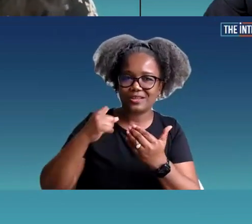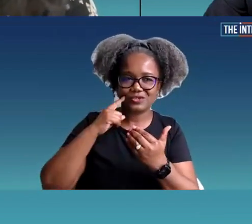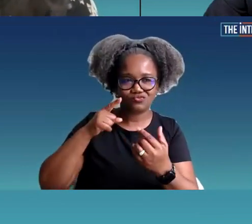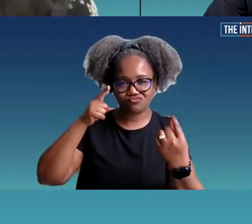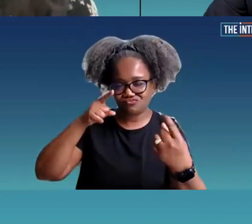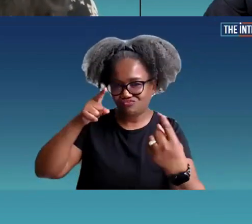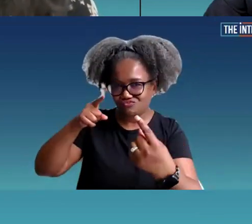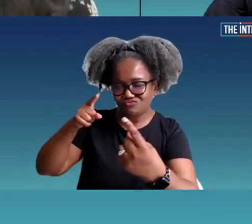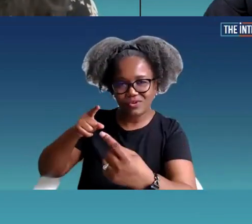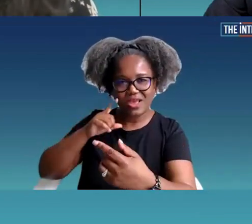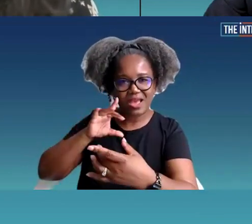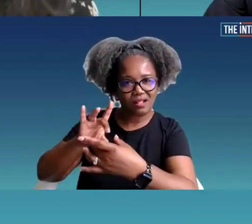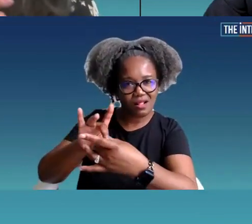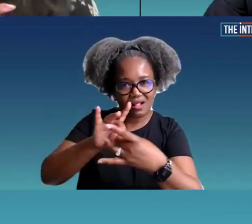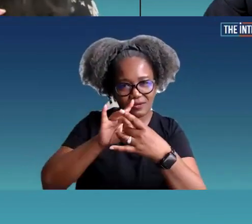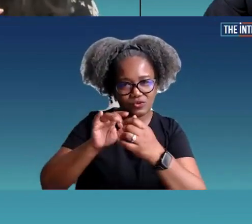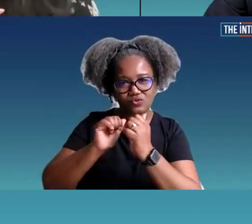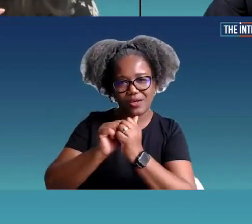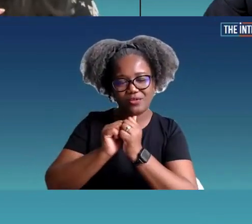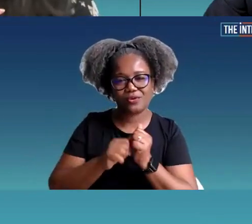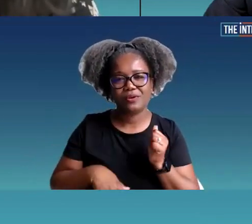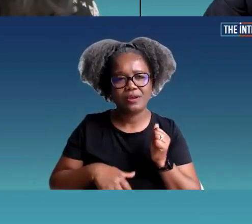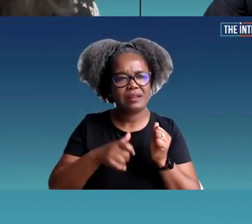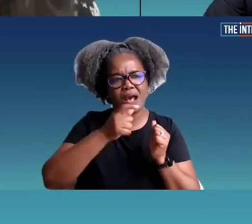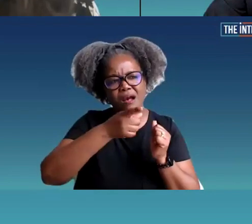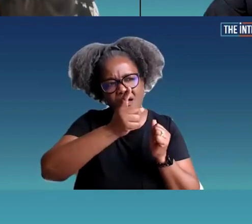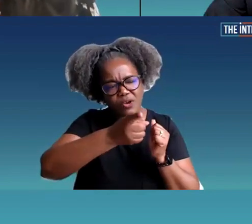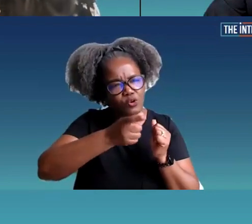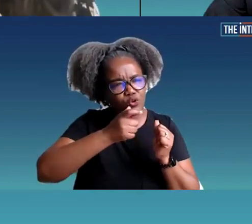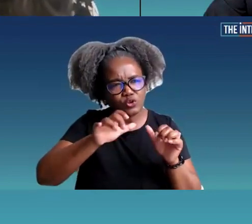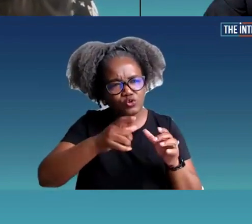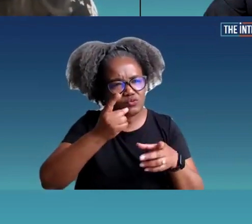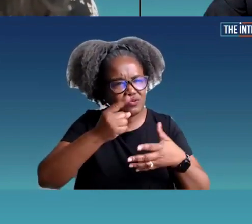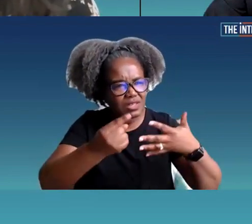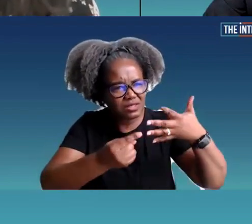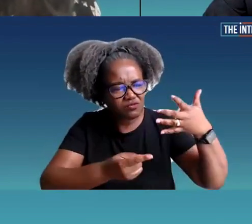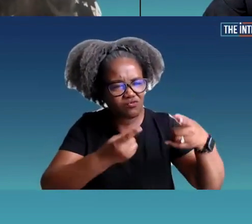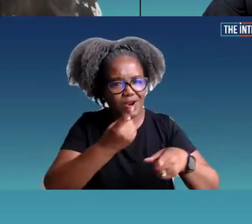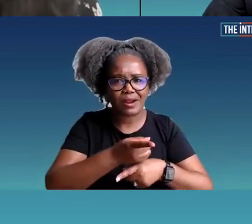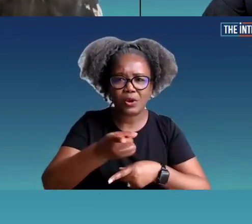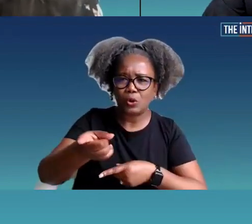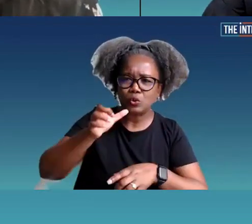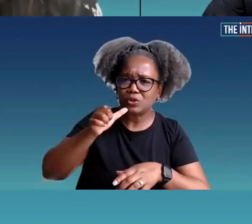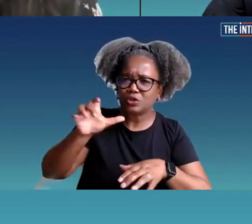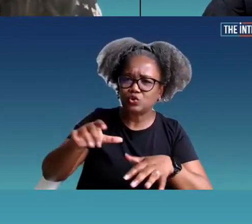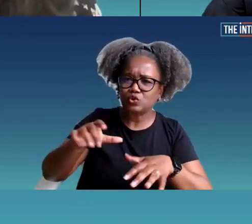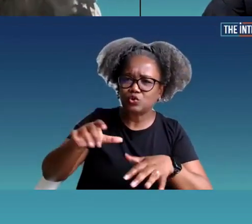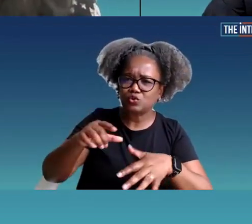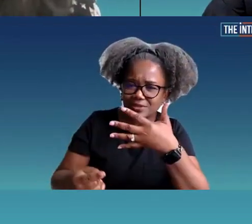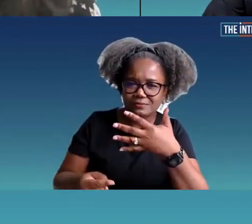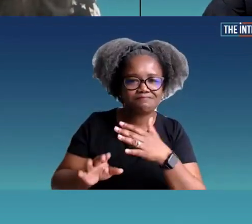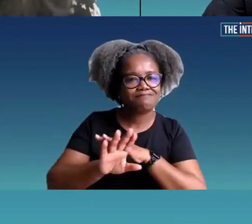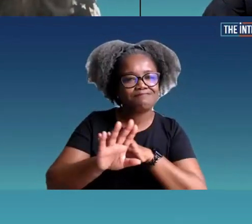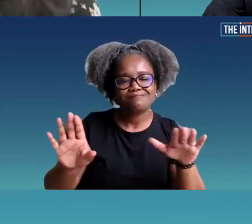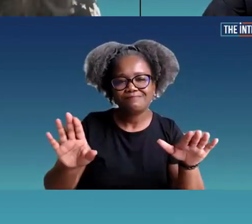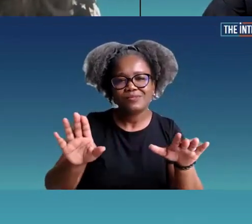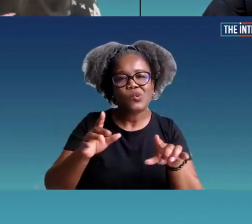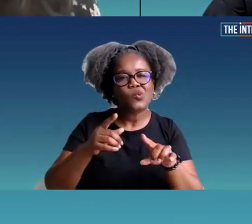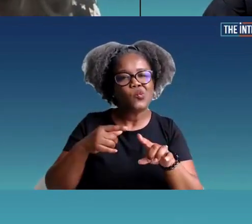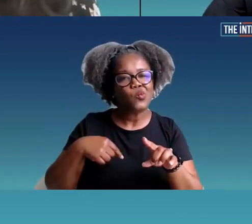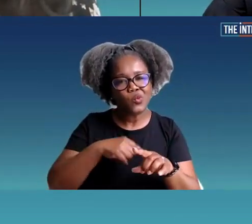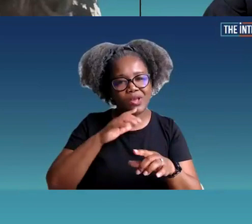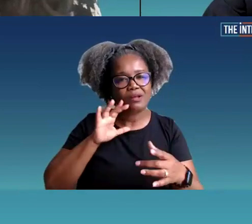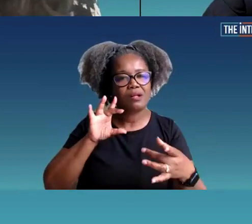that. When we use a health equity framework, or I use my framework, it's saying, okay, listen, we're going to look at the past to make sure we don't make those